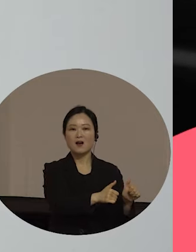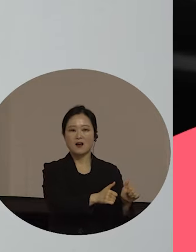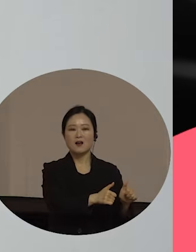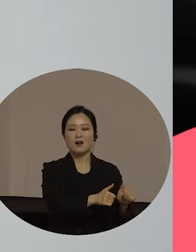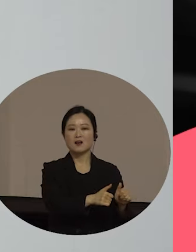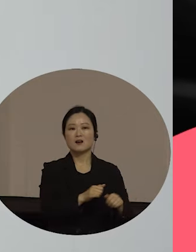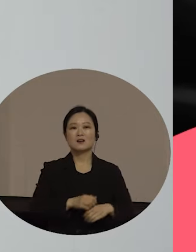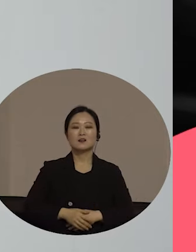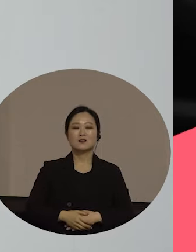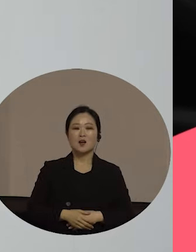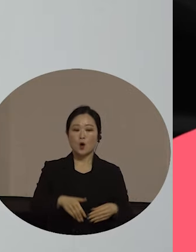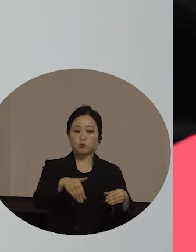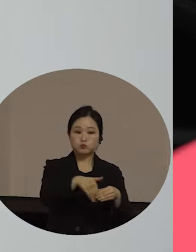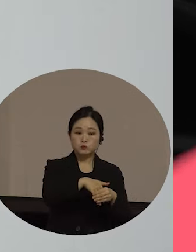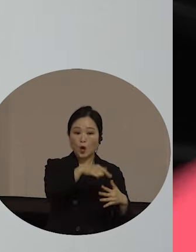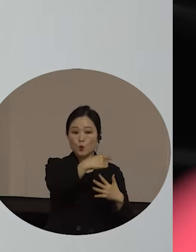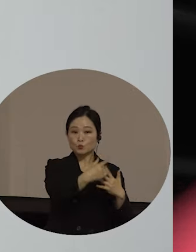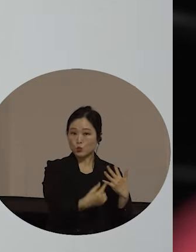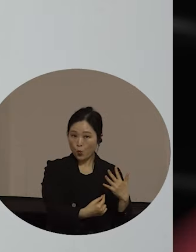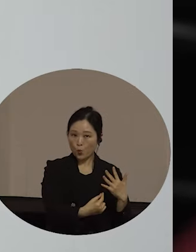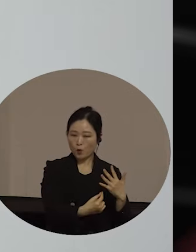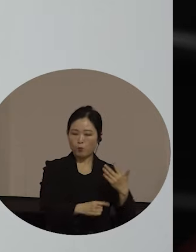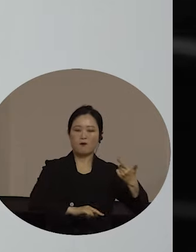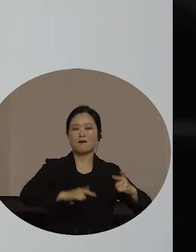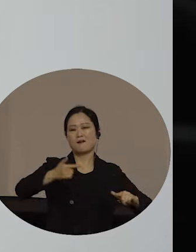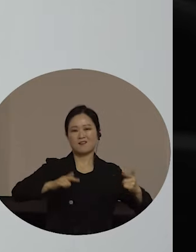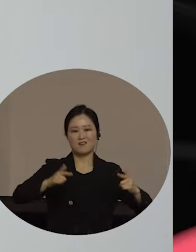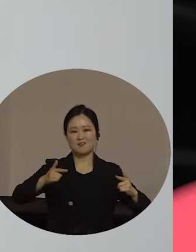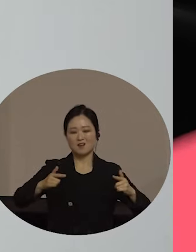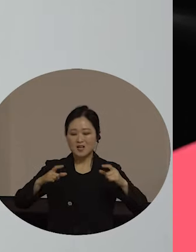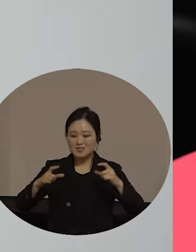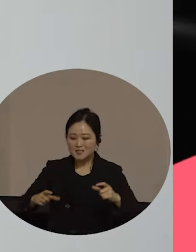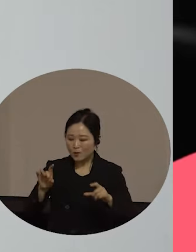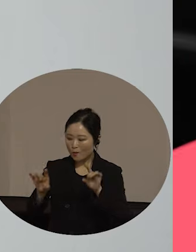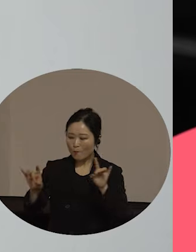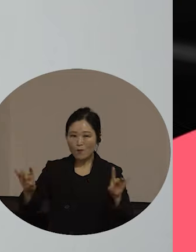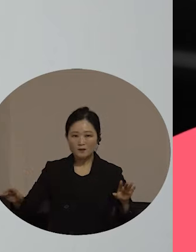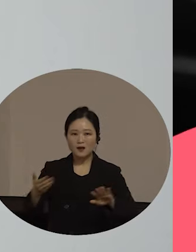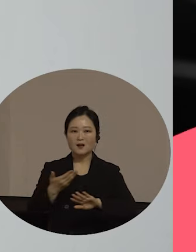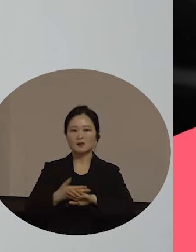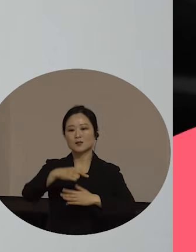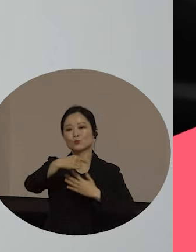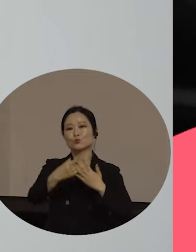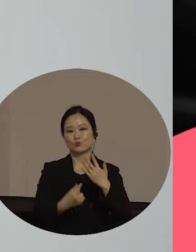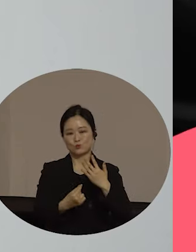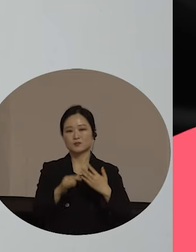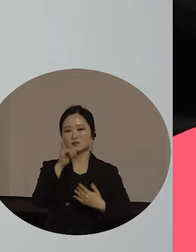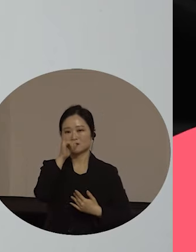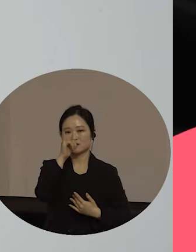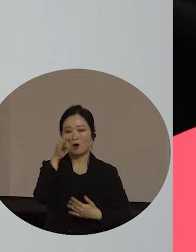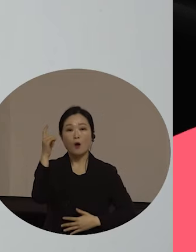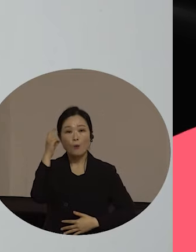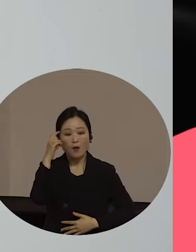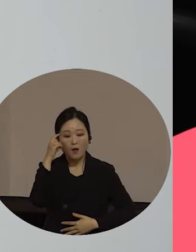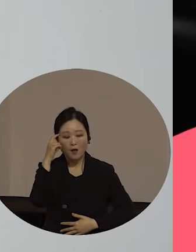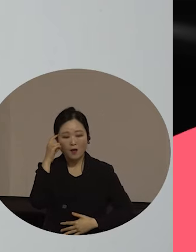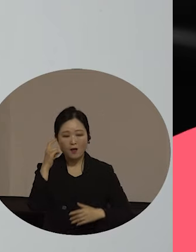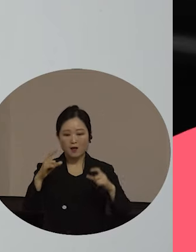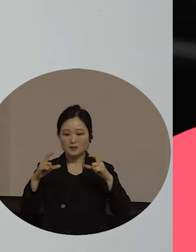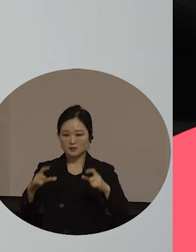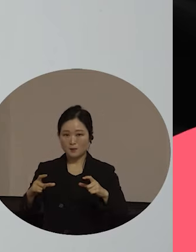various areas of the country, because we do have the 21 provinces in the